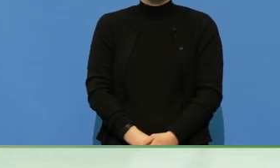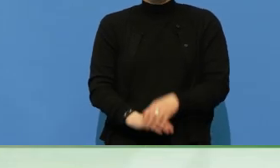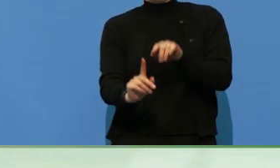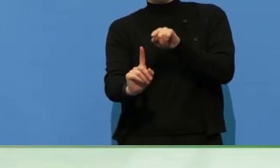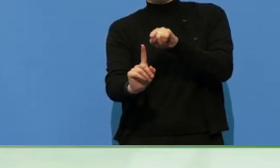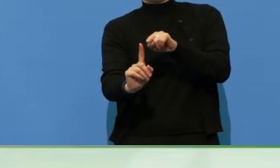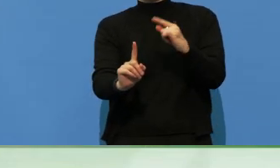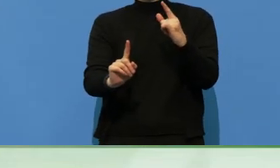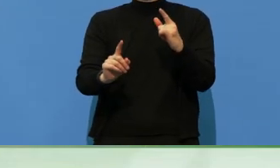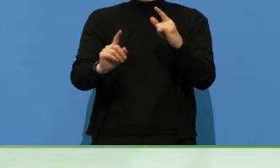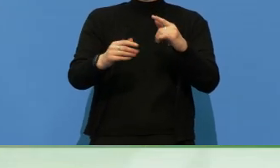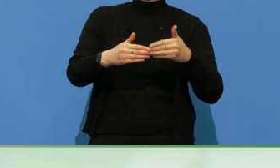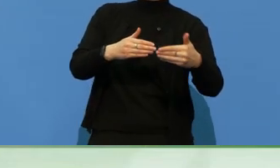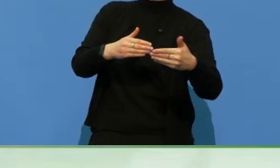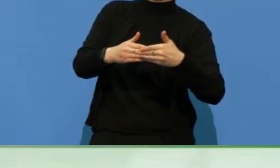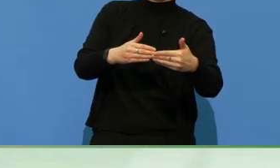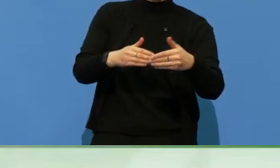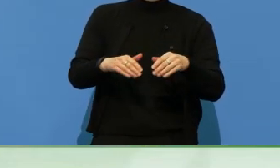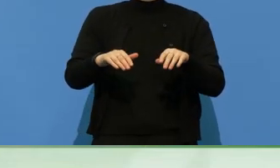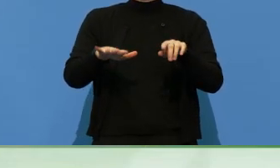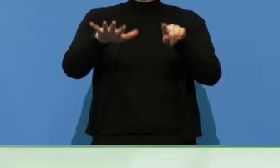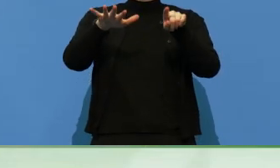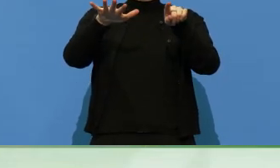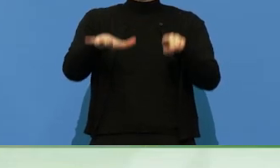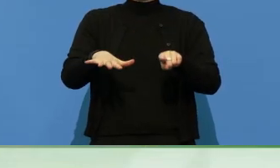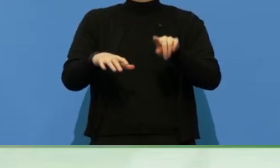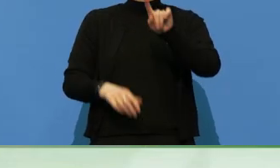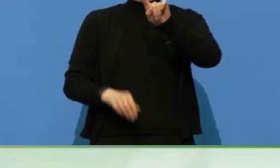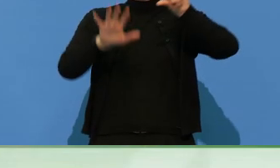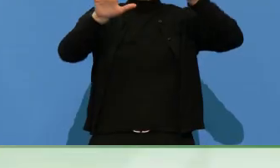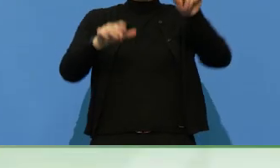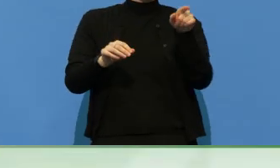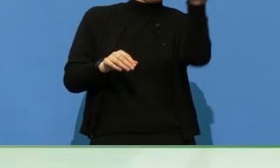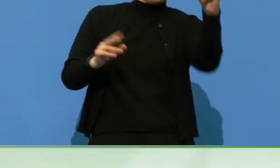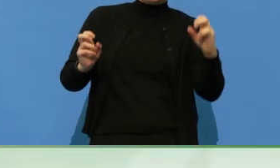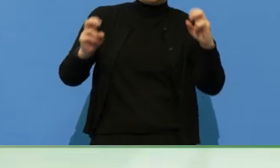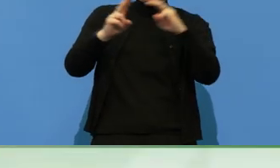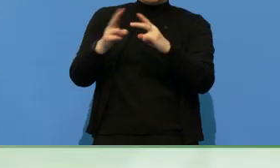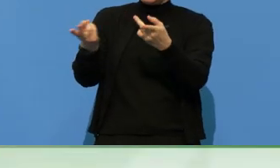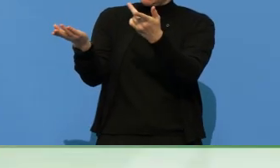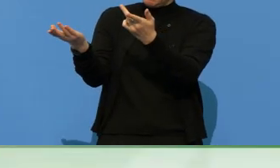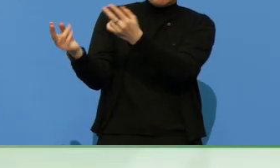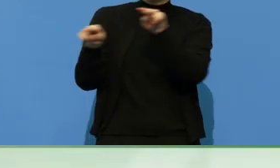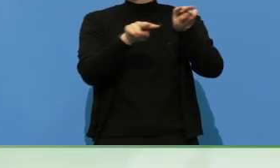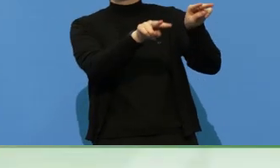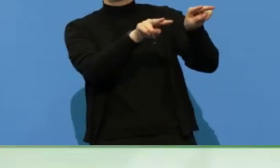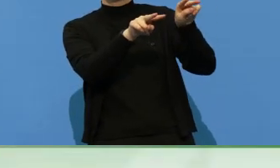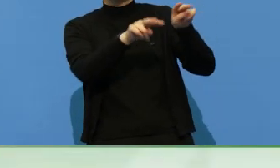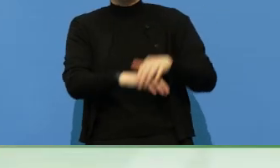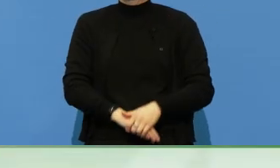and launch in June the 16th in Paris. So you are all welcome to Paris for that, June the 16th.